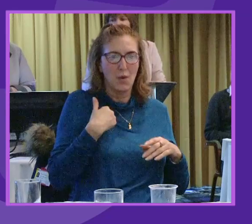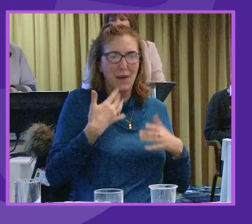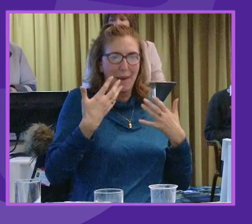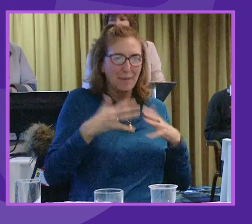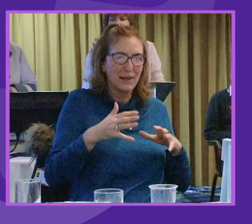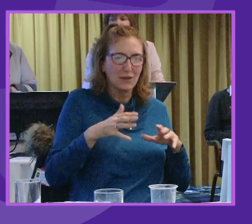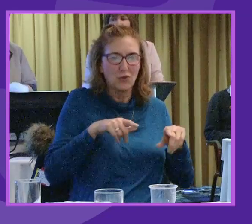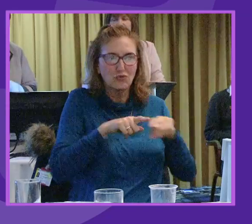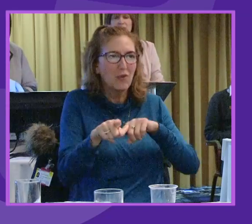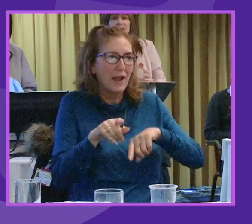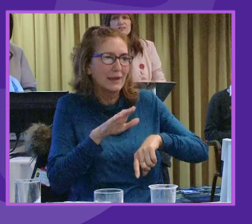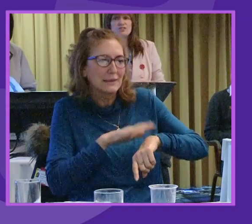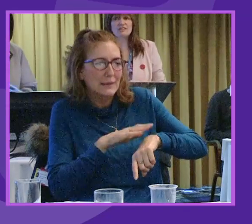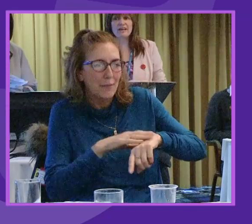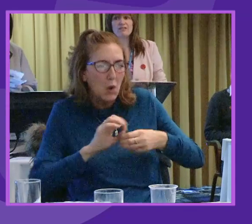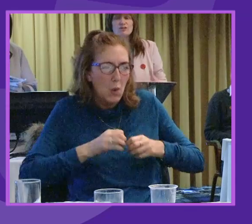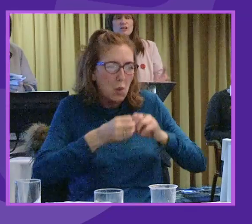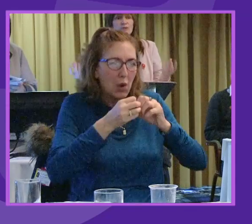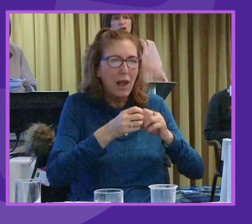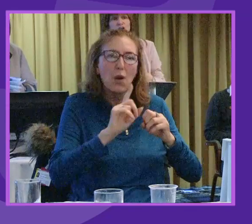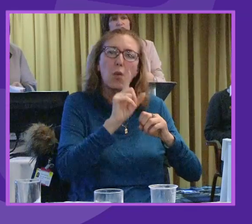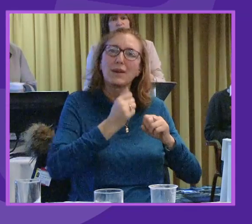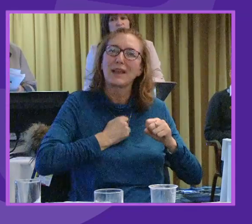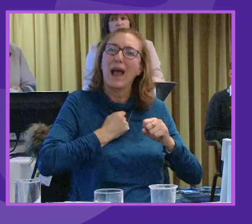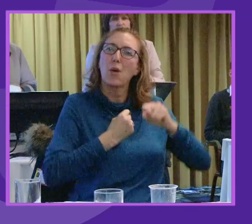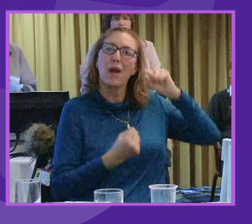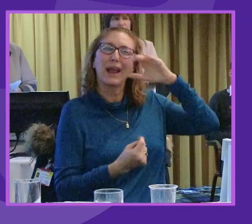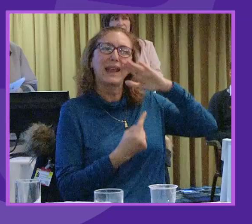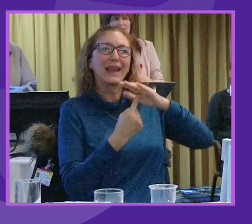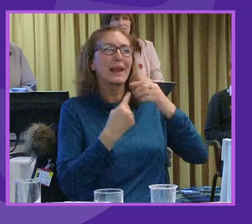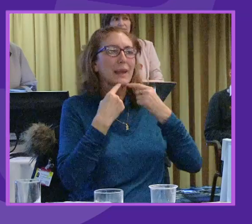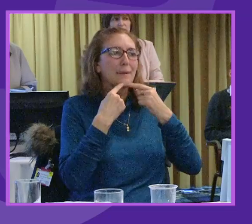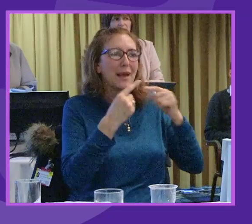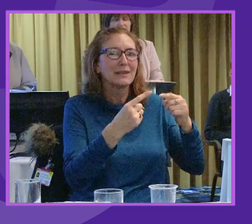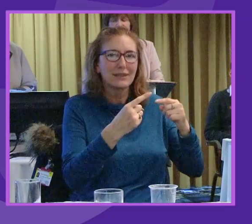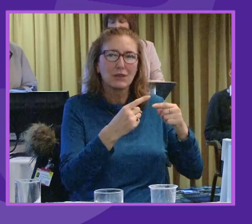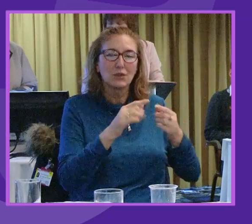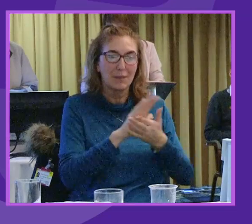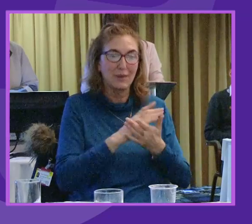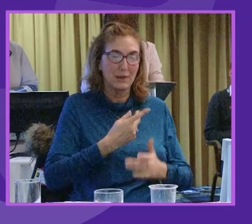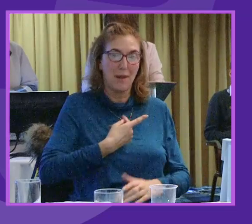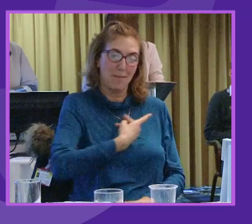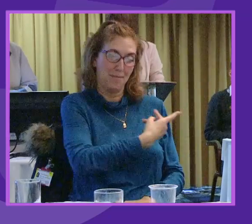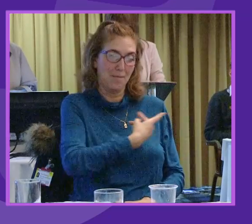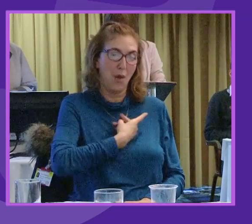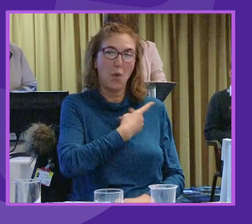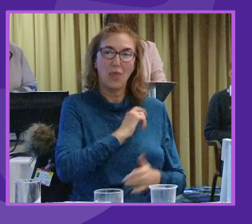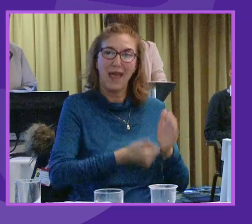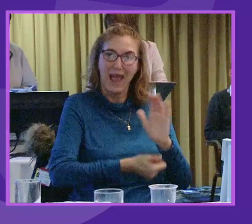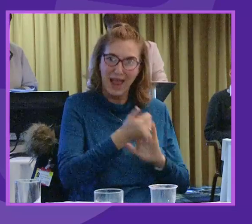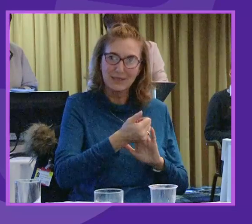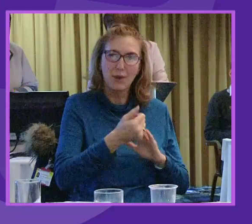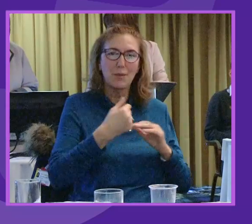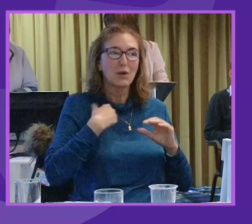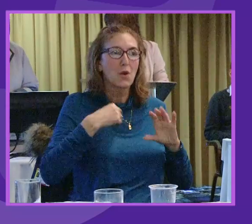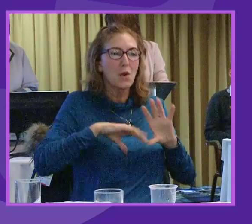and we've spent quite a bit of time working out the key messages together so that we harness both sets of